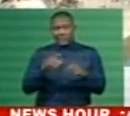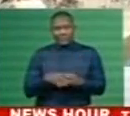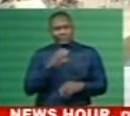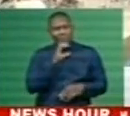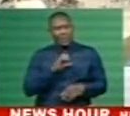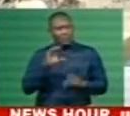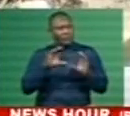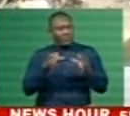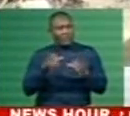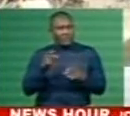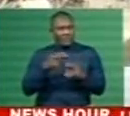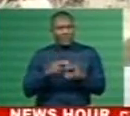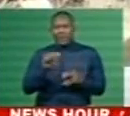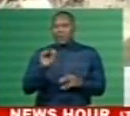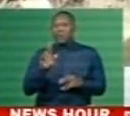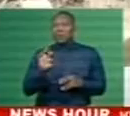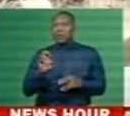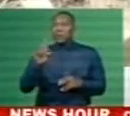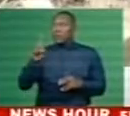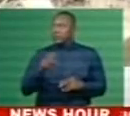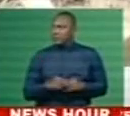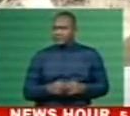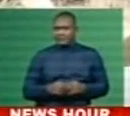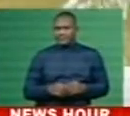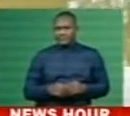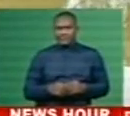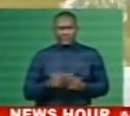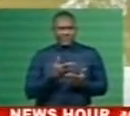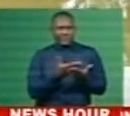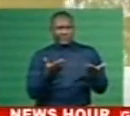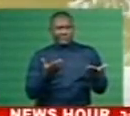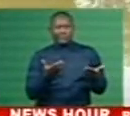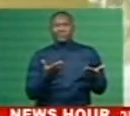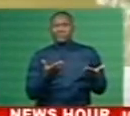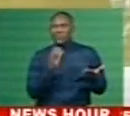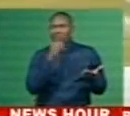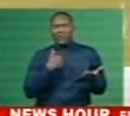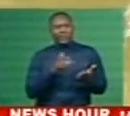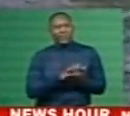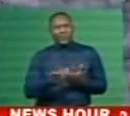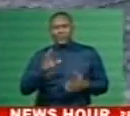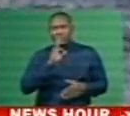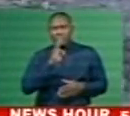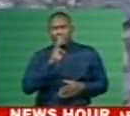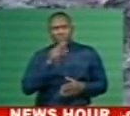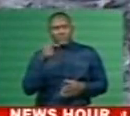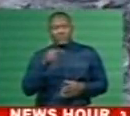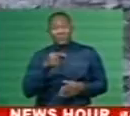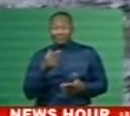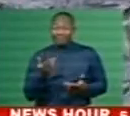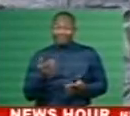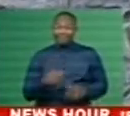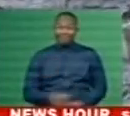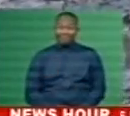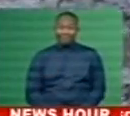the community, Mr. Alfred Achu, said the town lacks potable water as their traditional source, which is a stream, dries